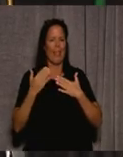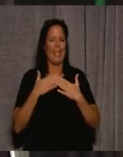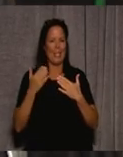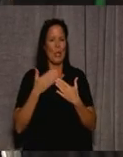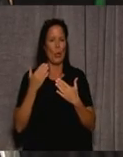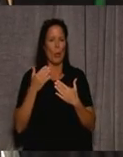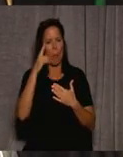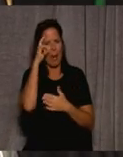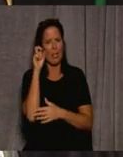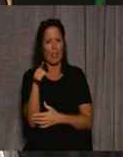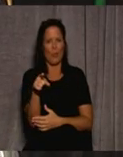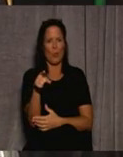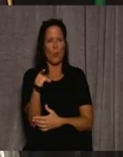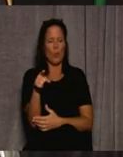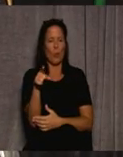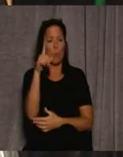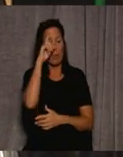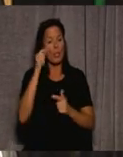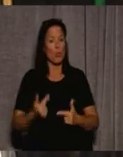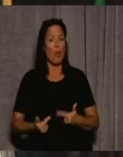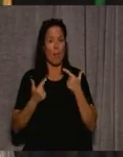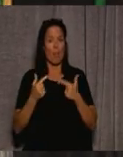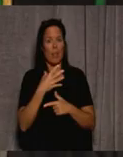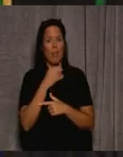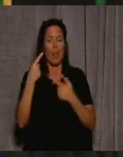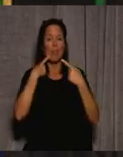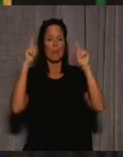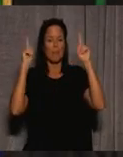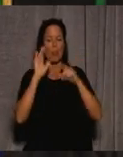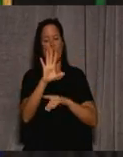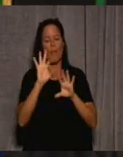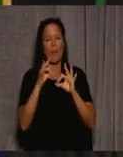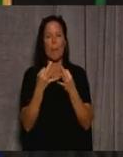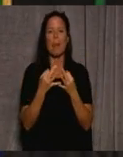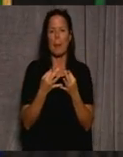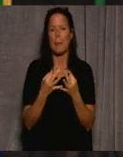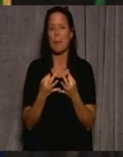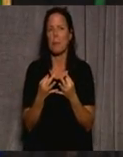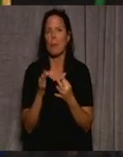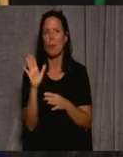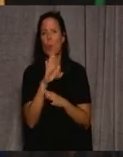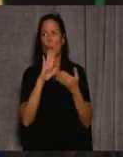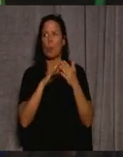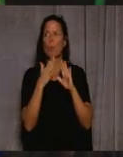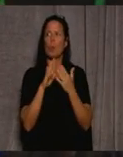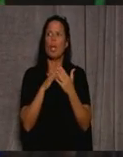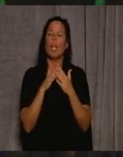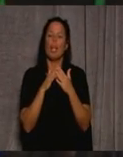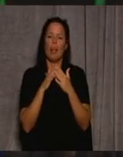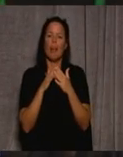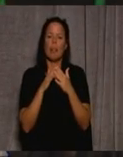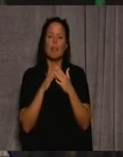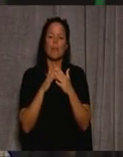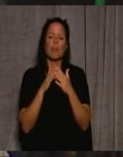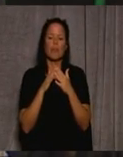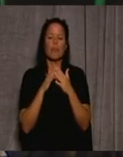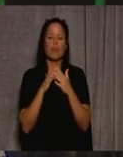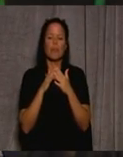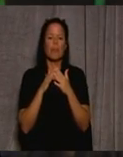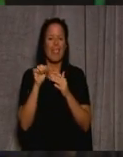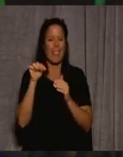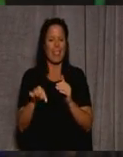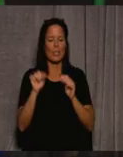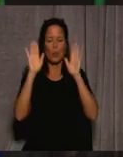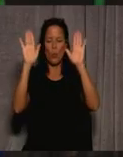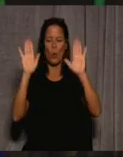have lived and because you have succeeded. Your family, your community, this great